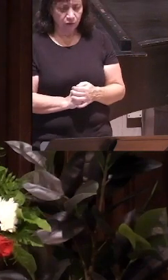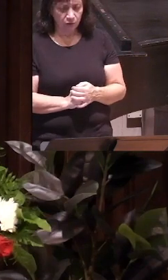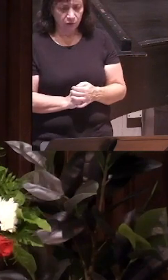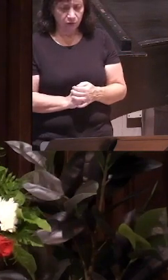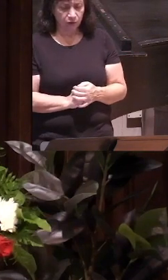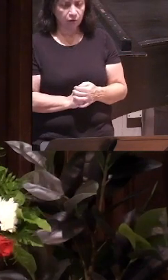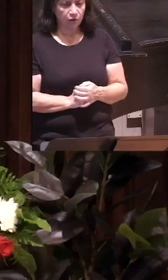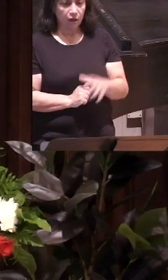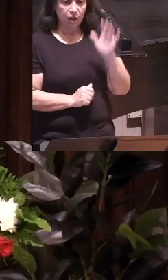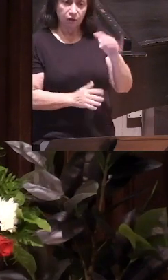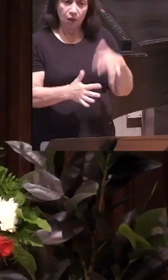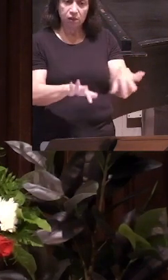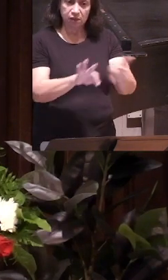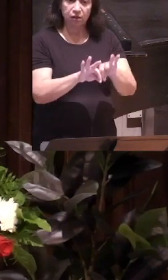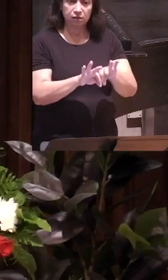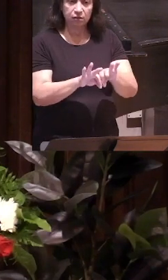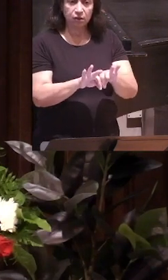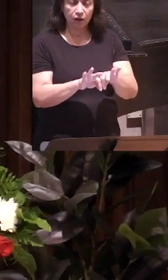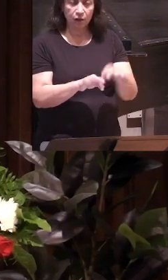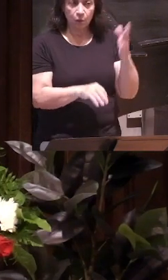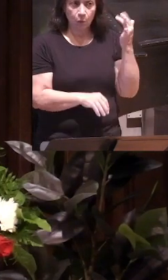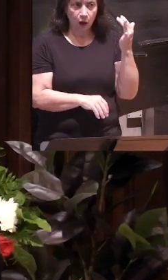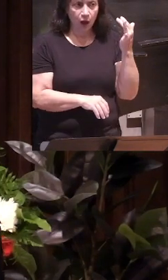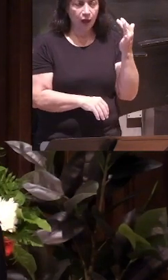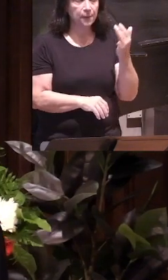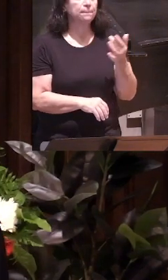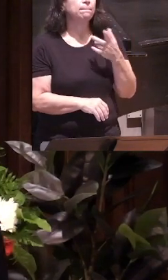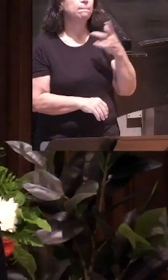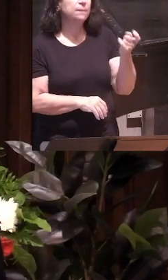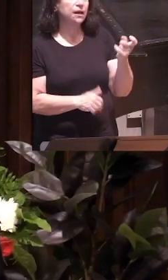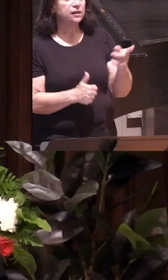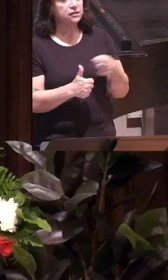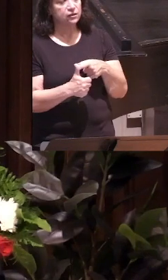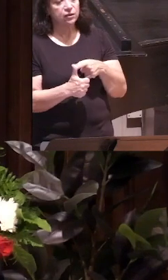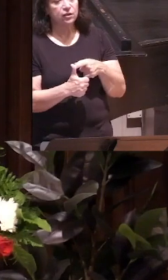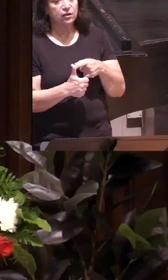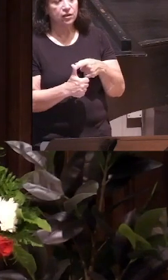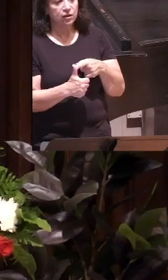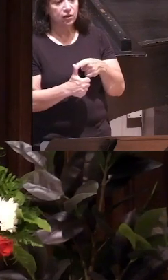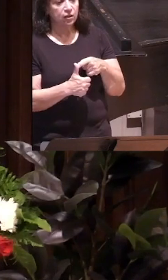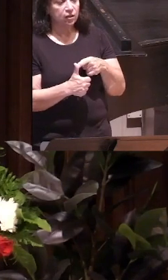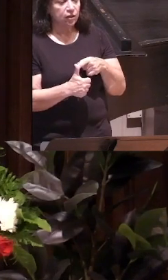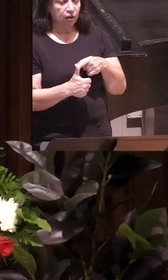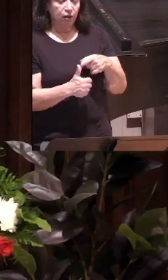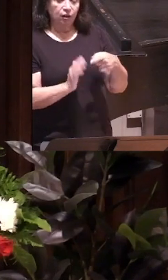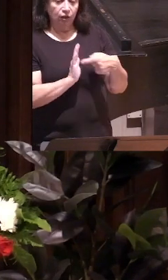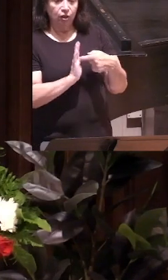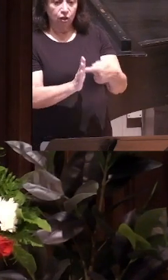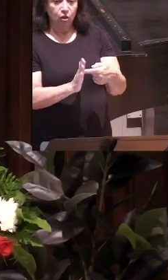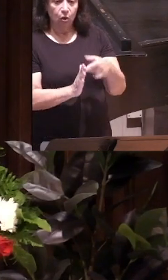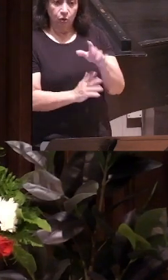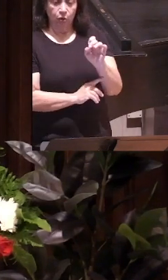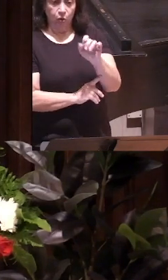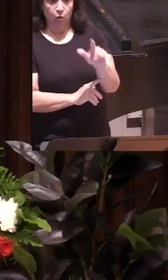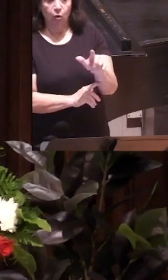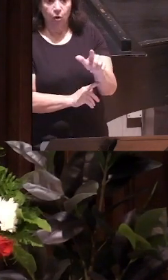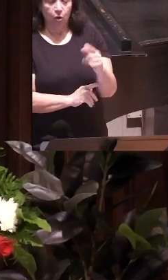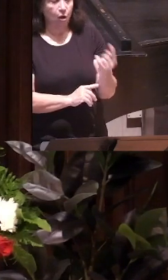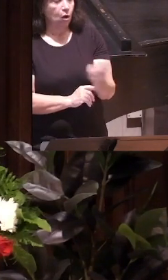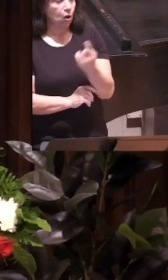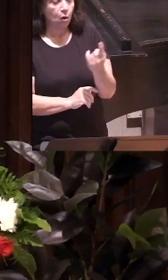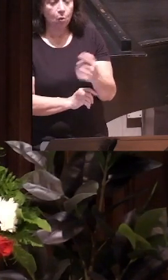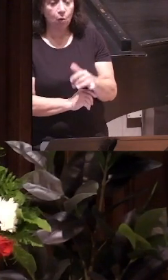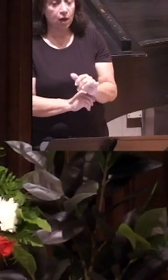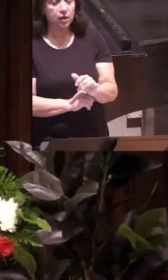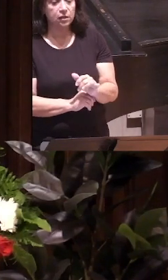This was significant in several respects. One, it was illustrative of the fact that Earl